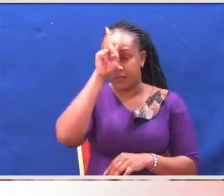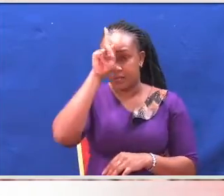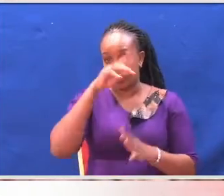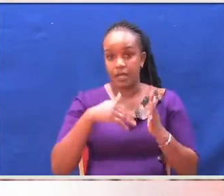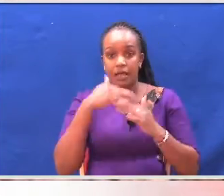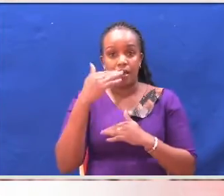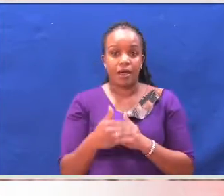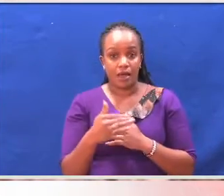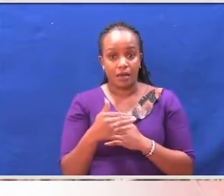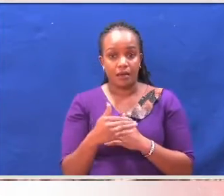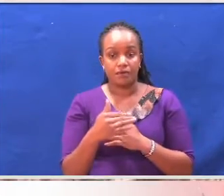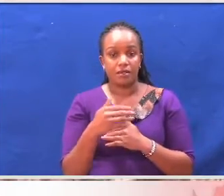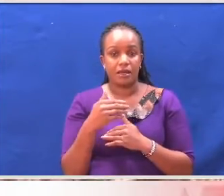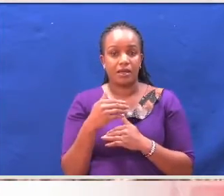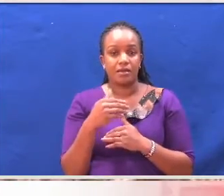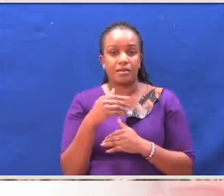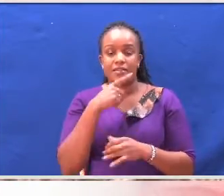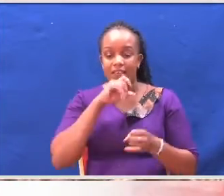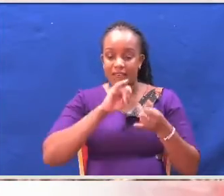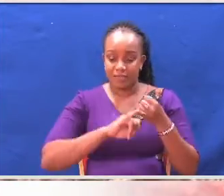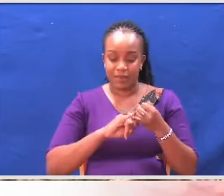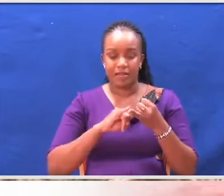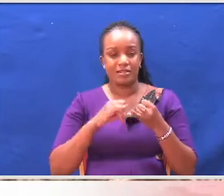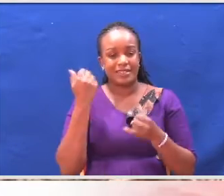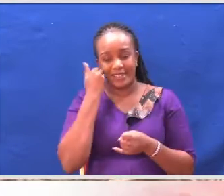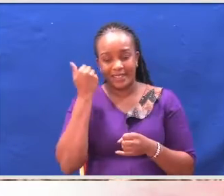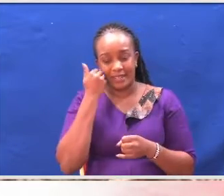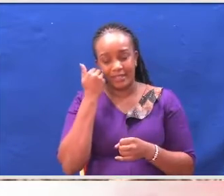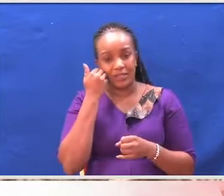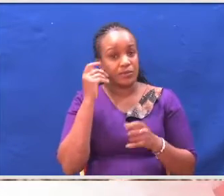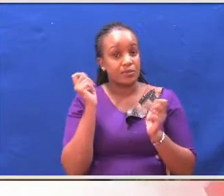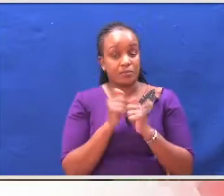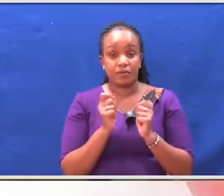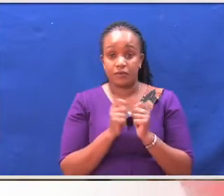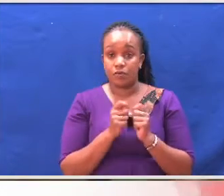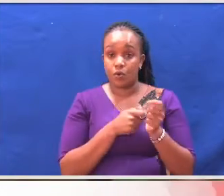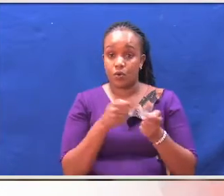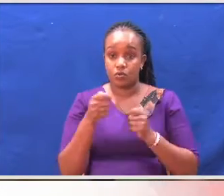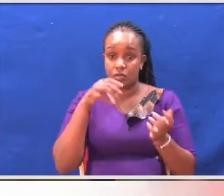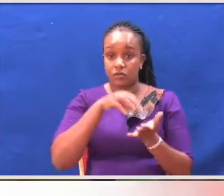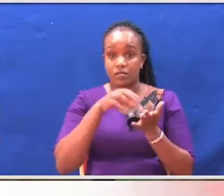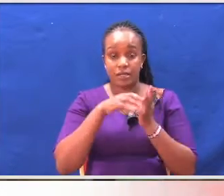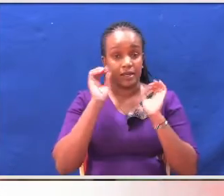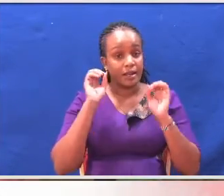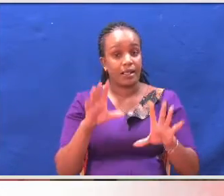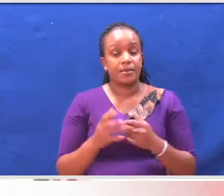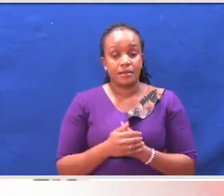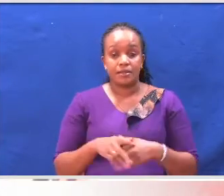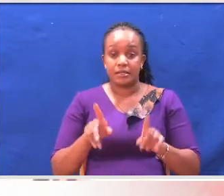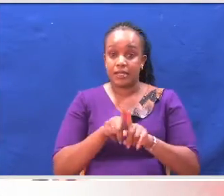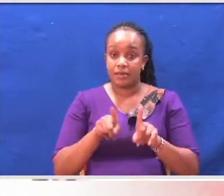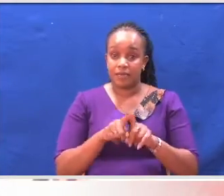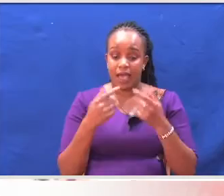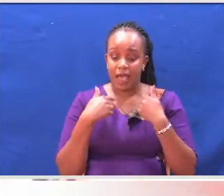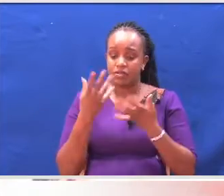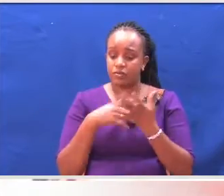husband's health deteriorated. Ilibidi tena tukubali. Hatuwezi control situation. She said they spent literally everything to save